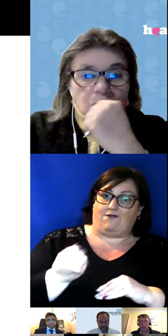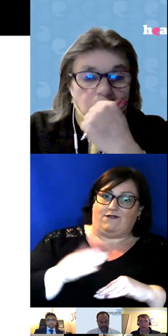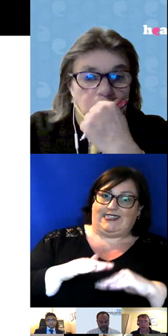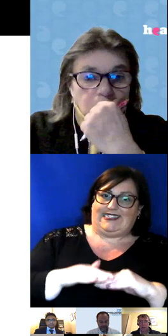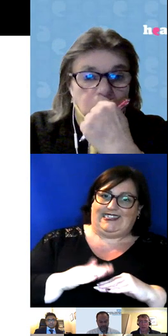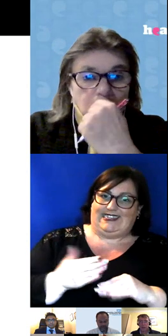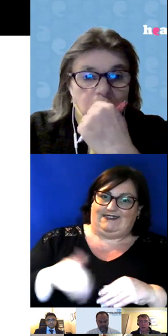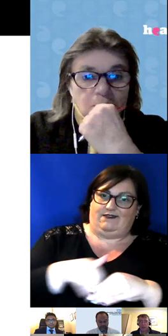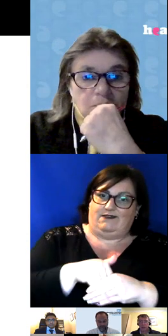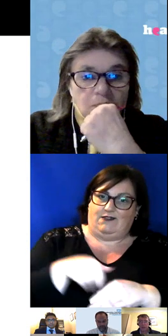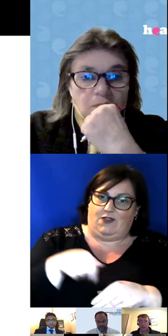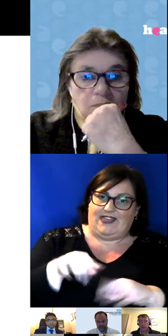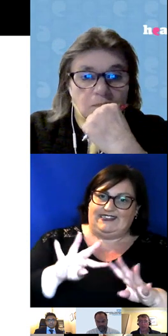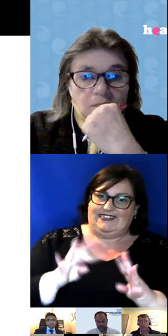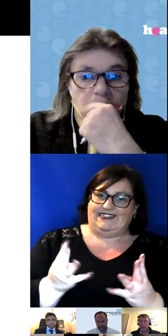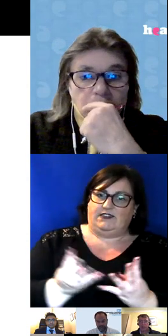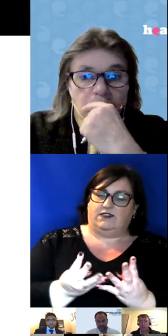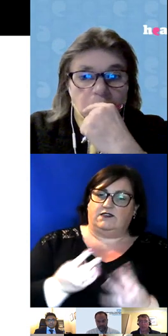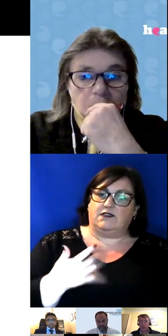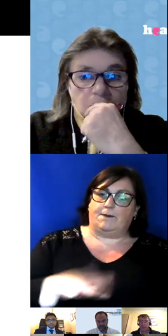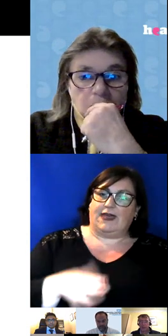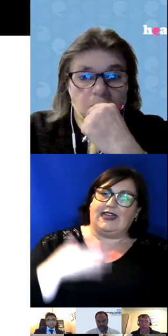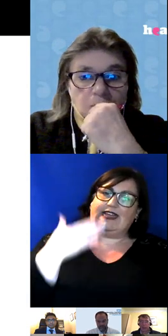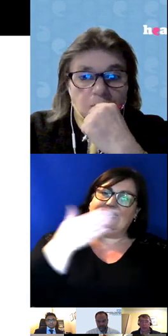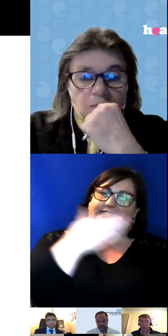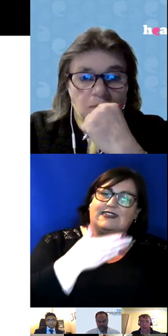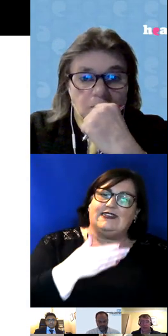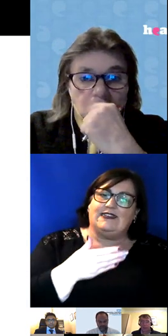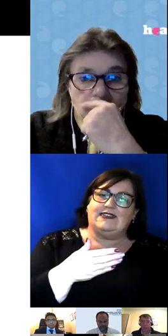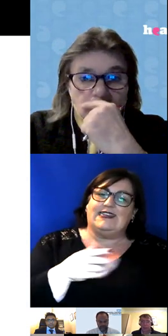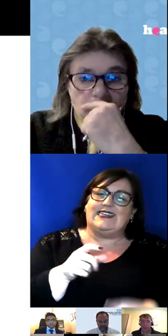councillors network meeting where they said 40% of